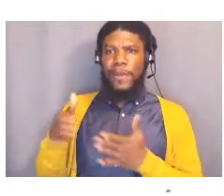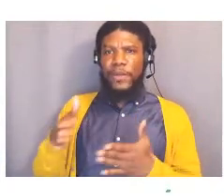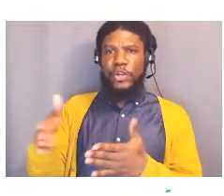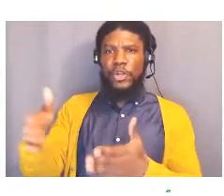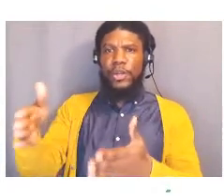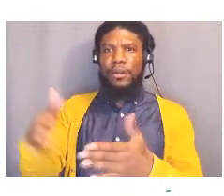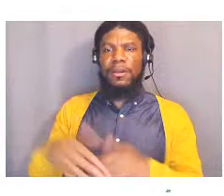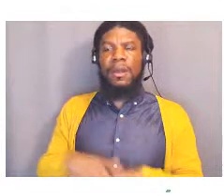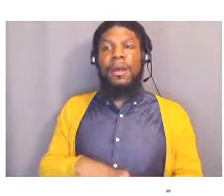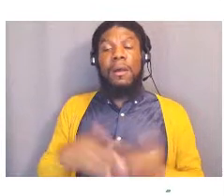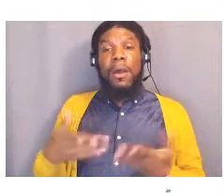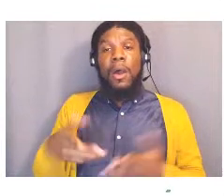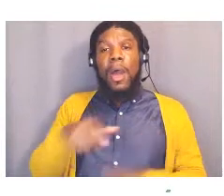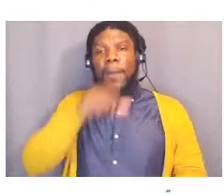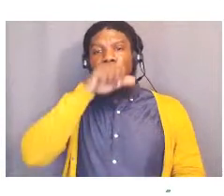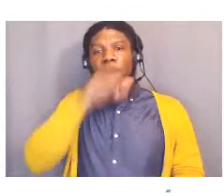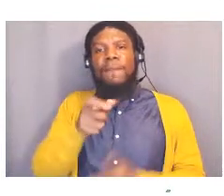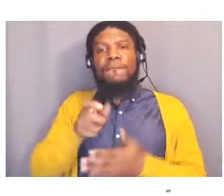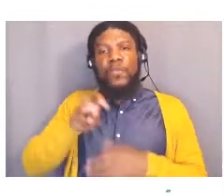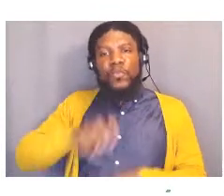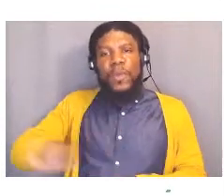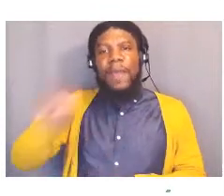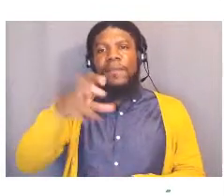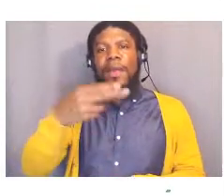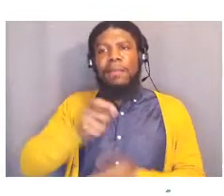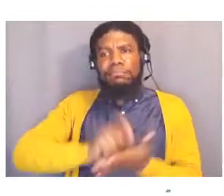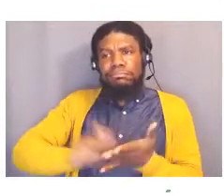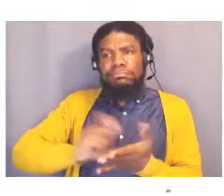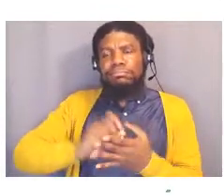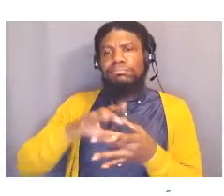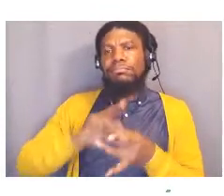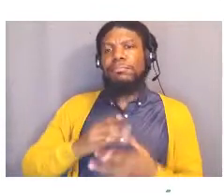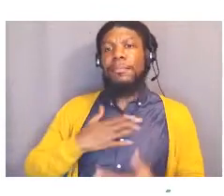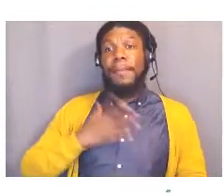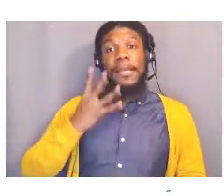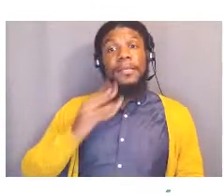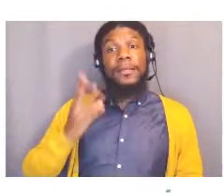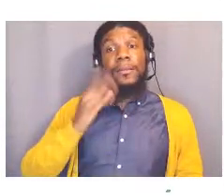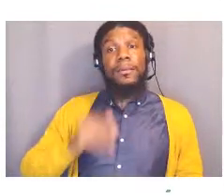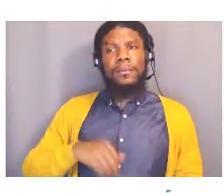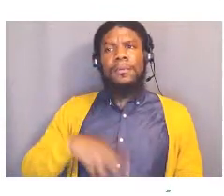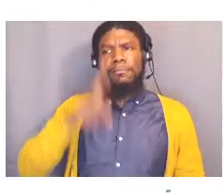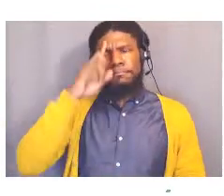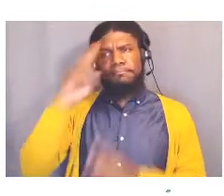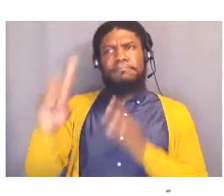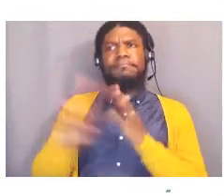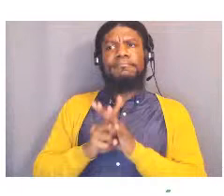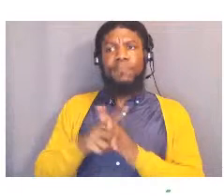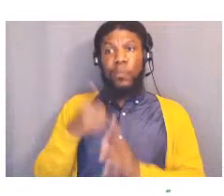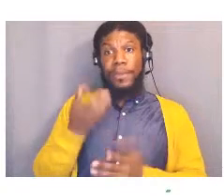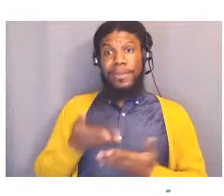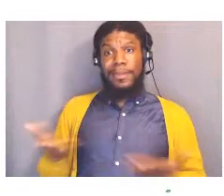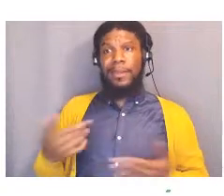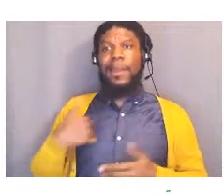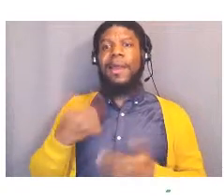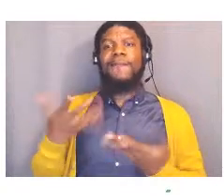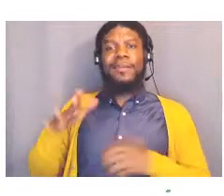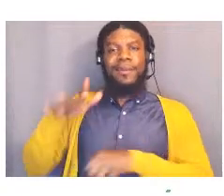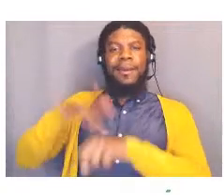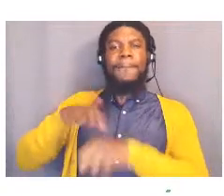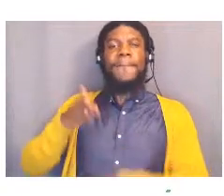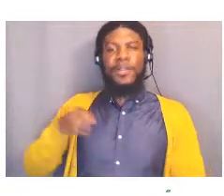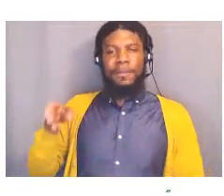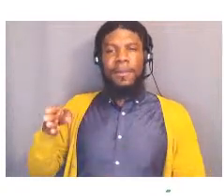my experiences. You know, one thought comes to mind, and that was when I went to Baltimore. I